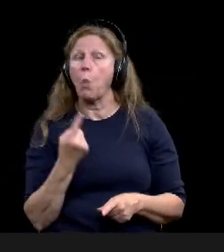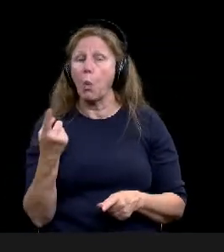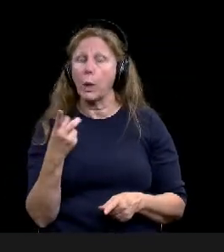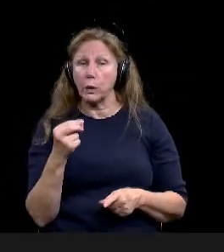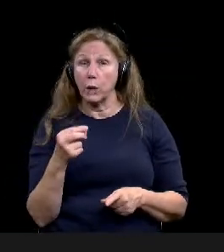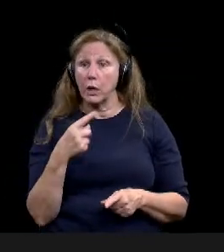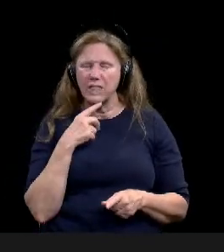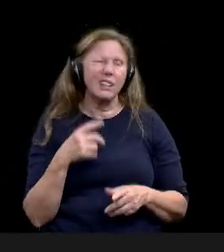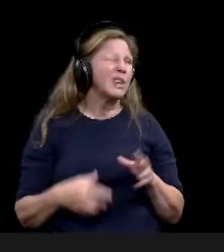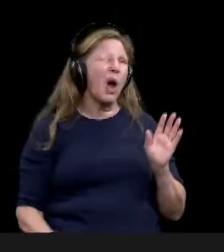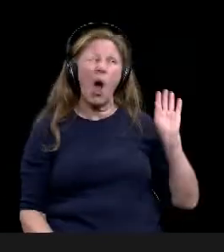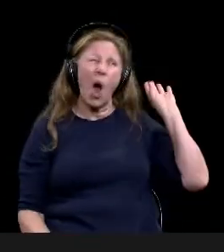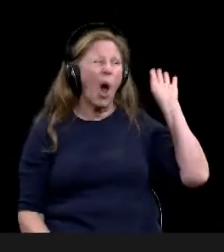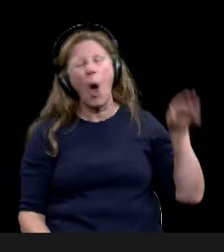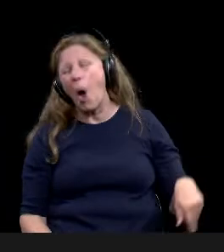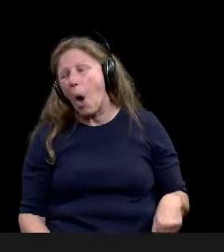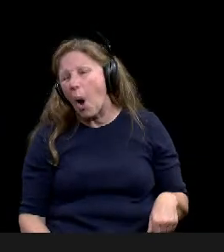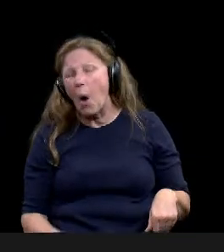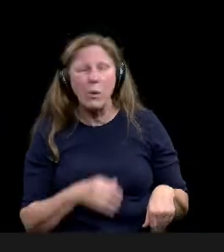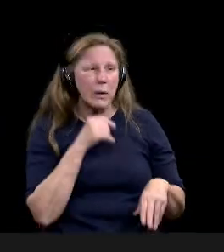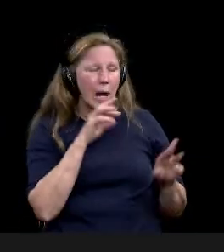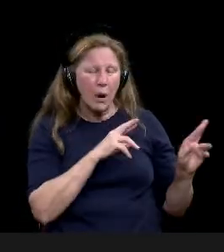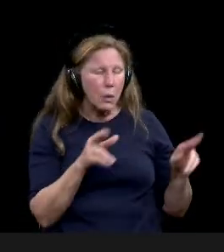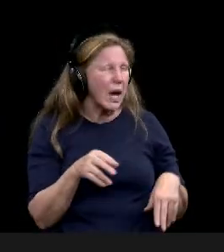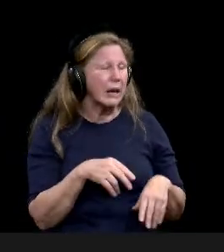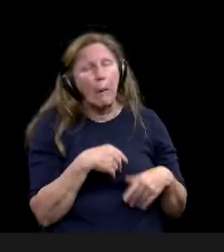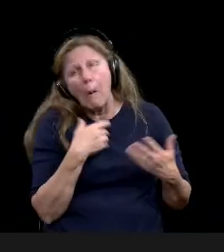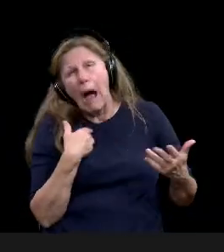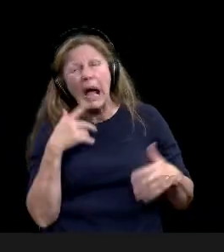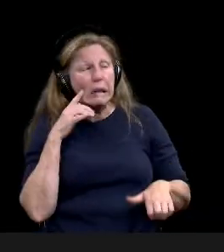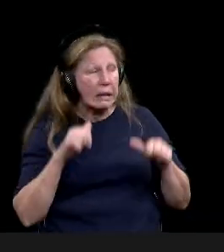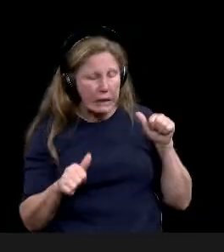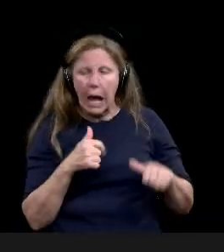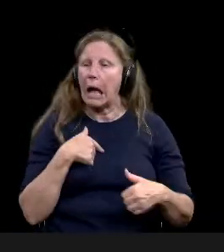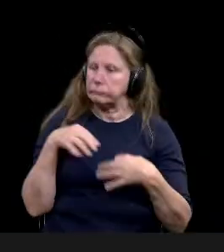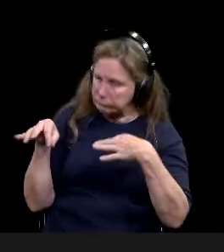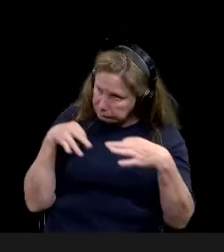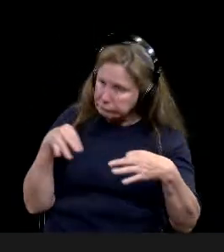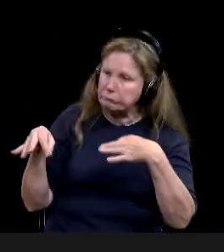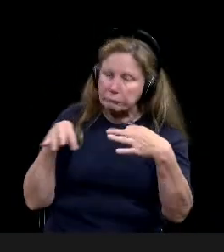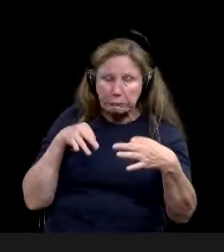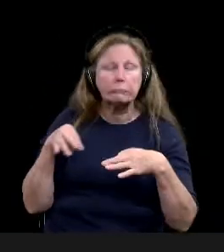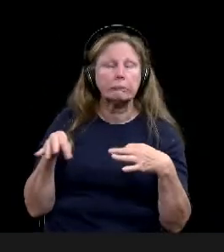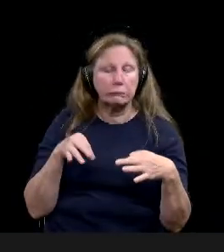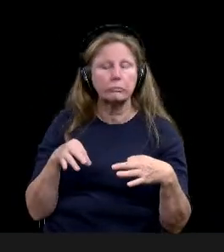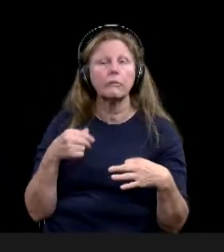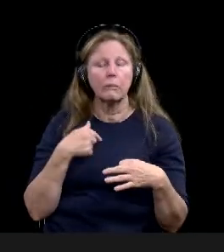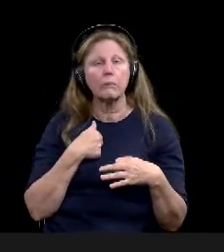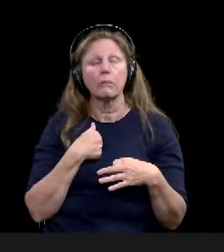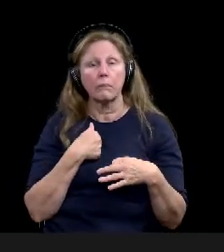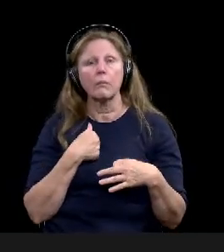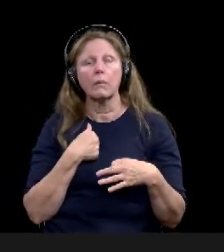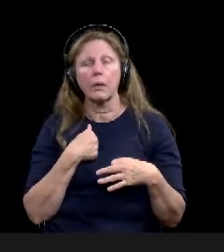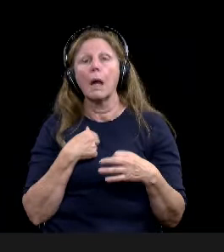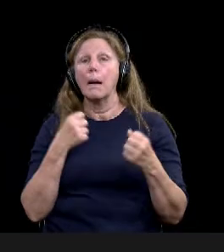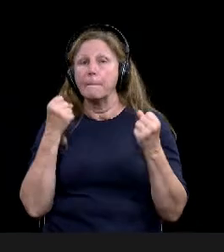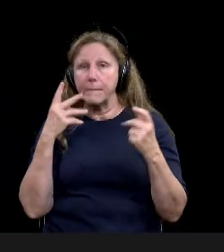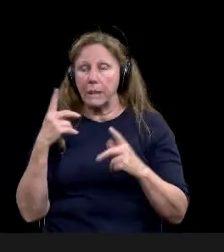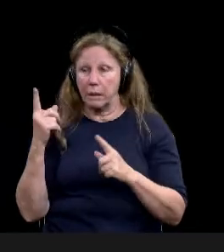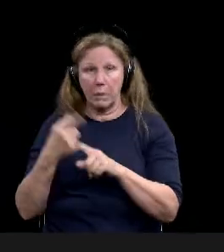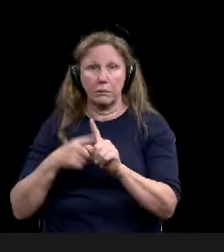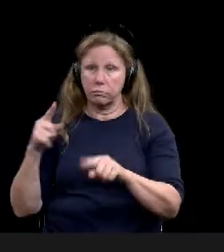had many, many months now of vaccination efforts since December, and we have seen